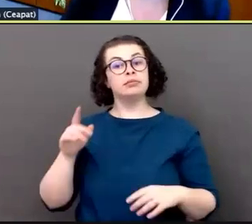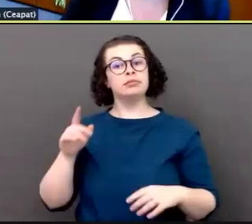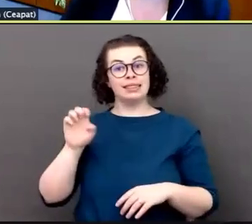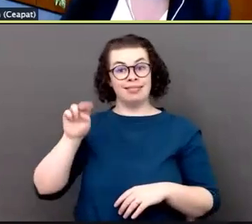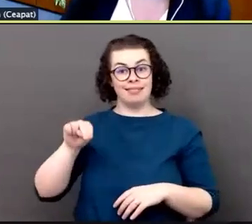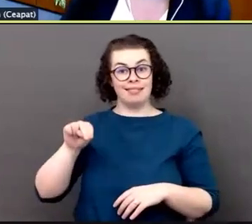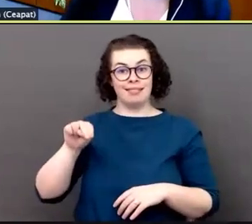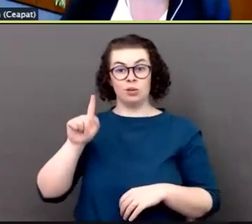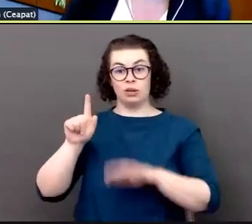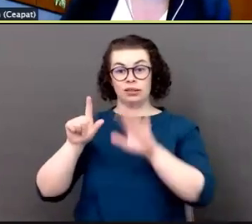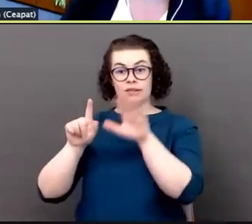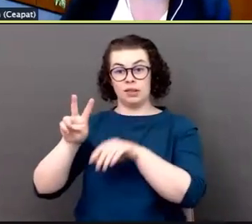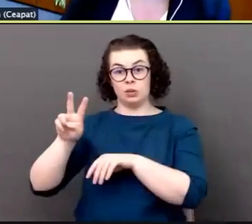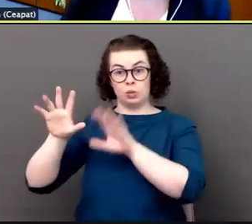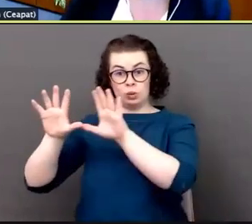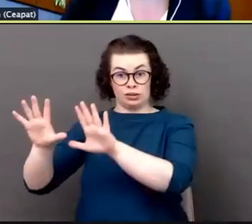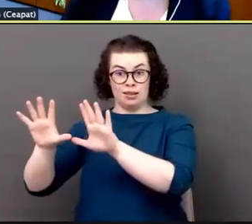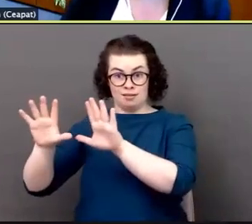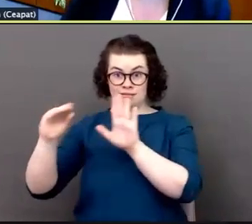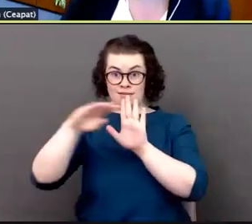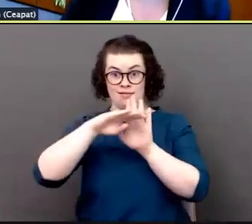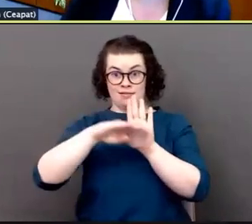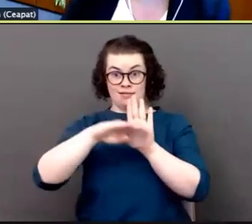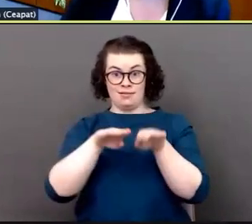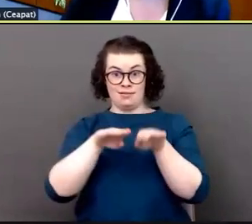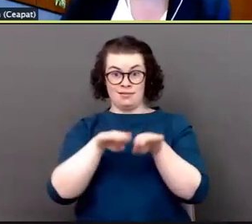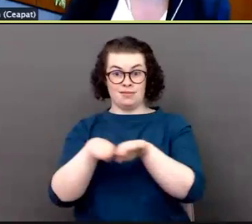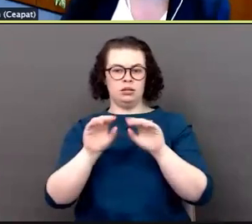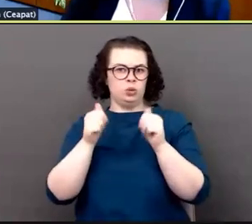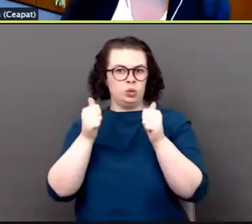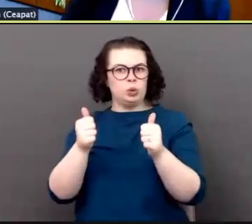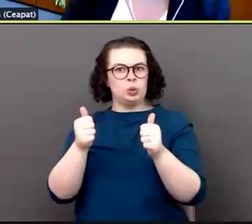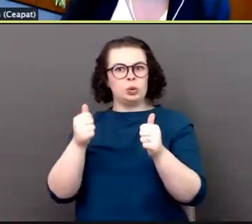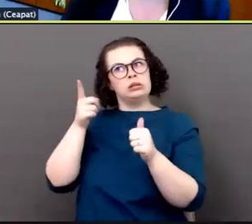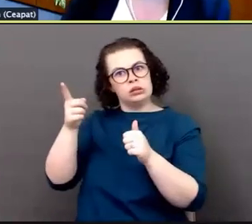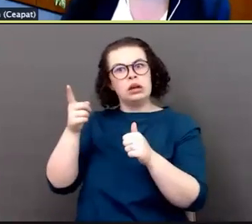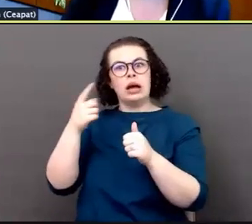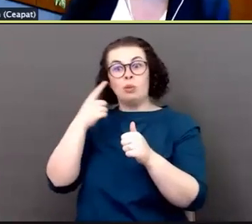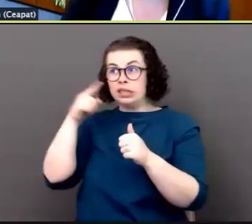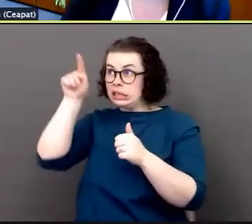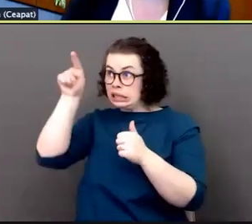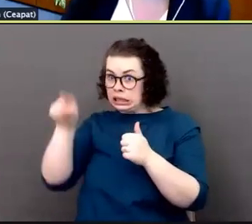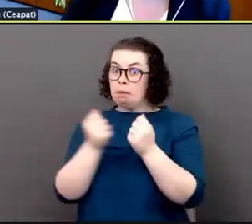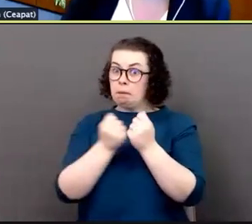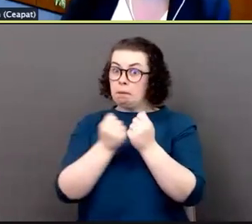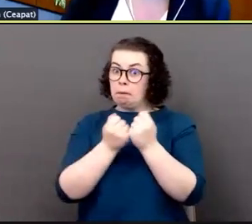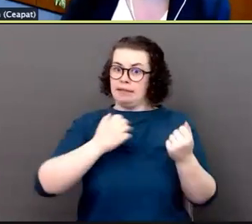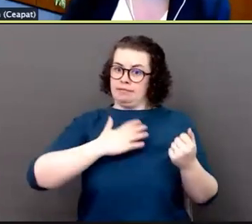criteria defined in the multiple Spanish regulation on accessibility for